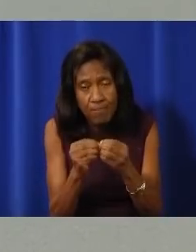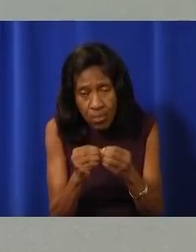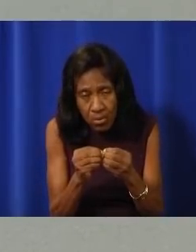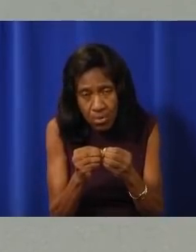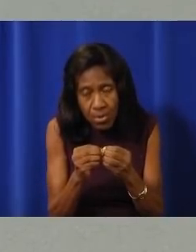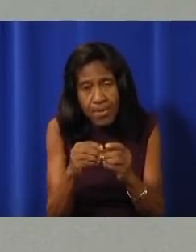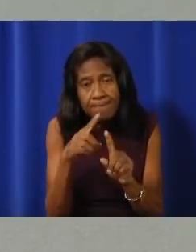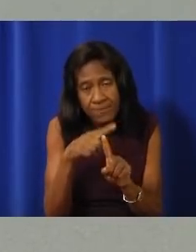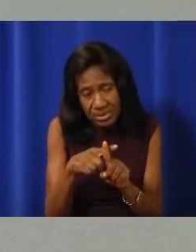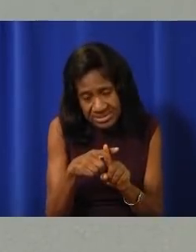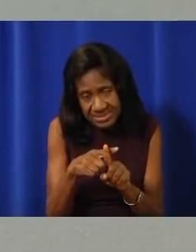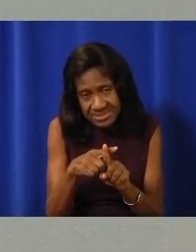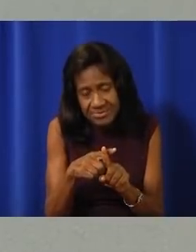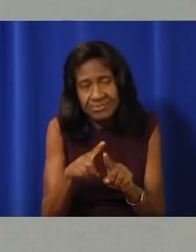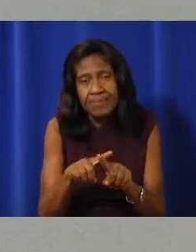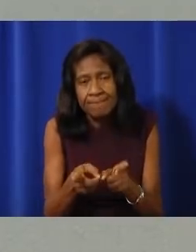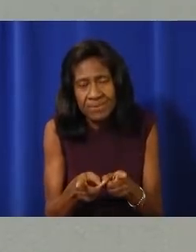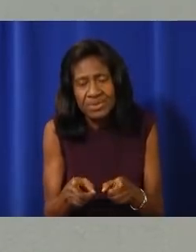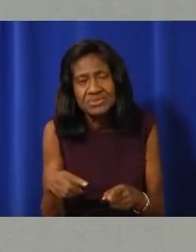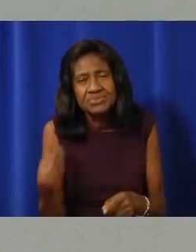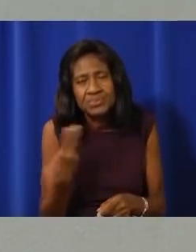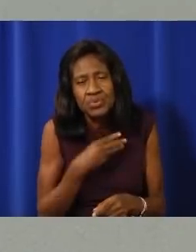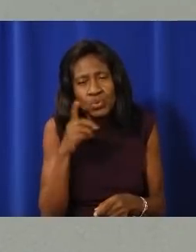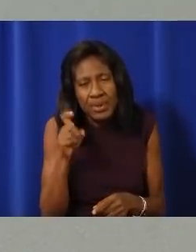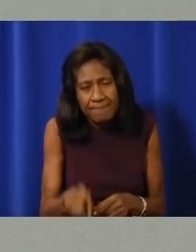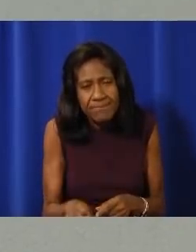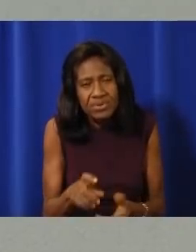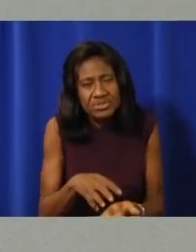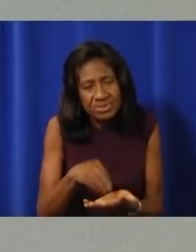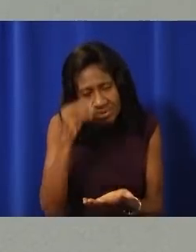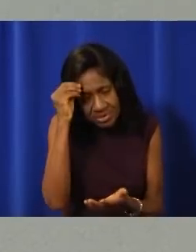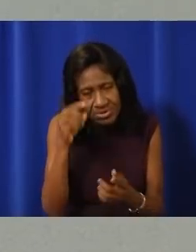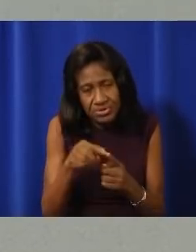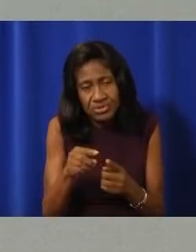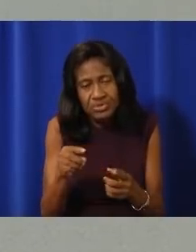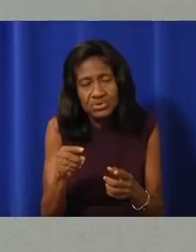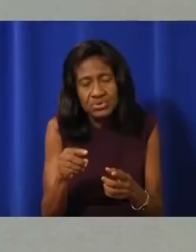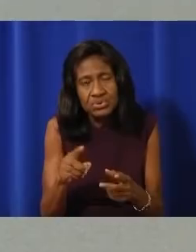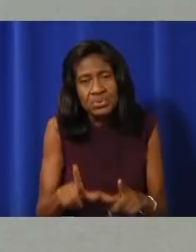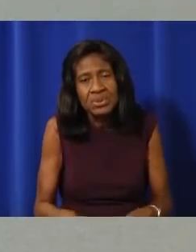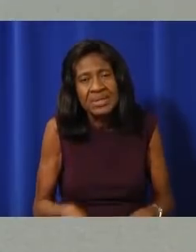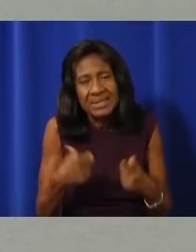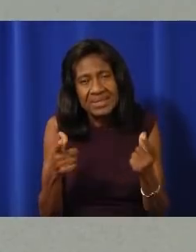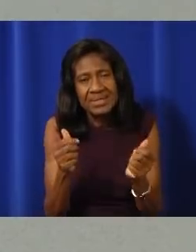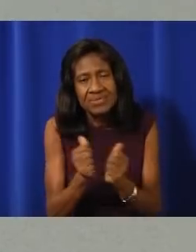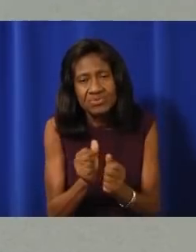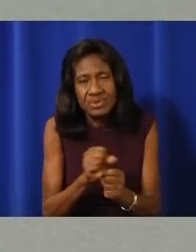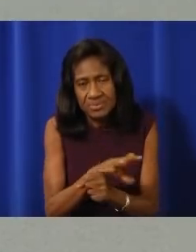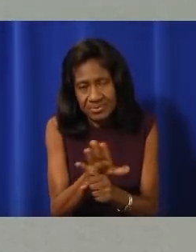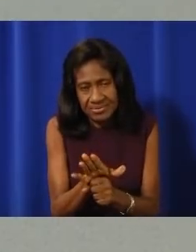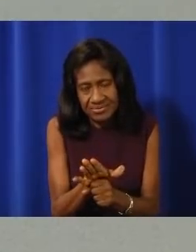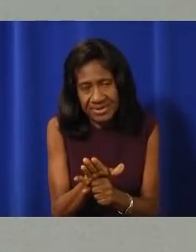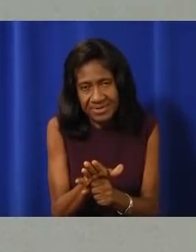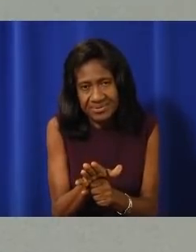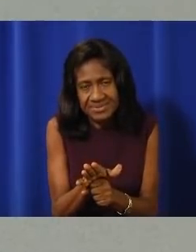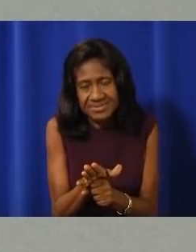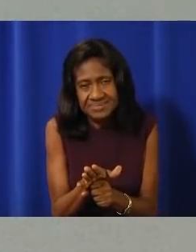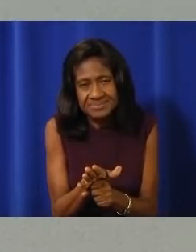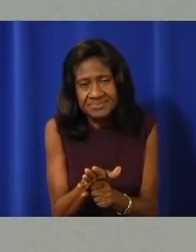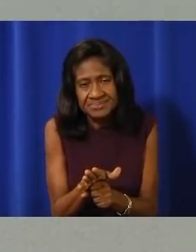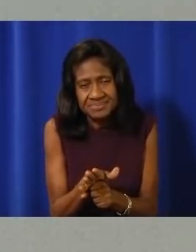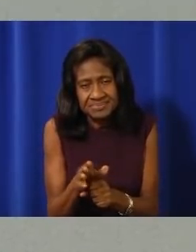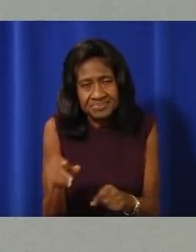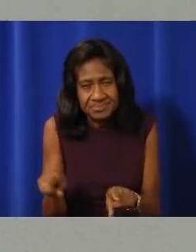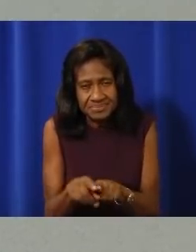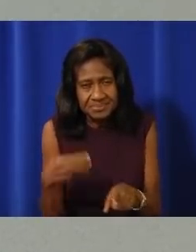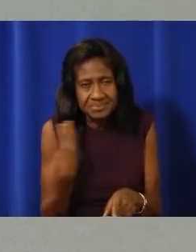isn't necessary. But we do need to learn to live with COVID. As we have repeatedly said in these press conferences, it is